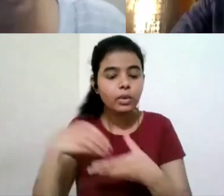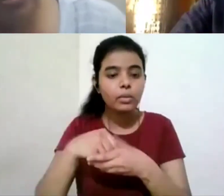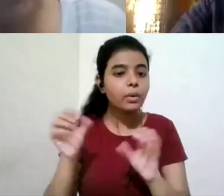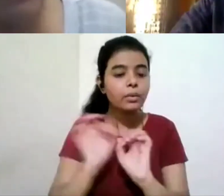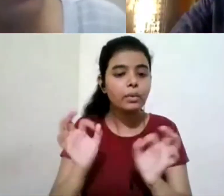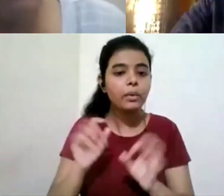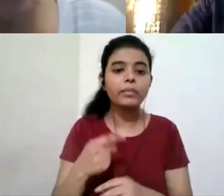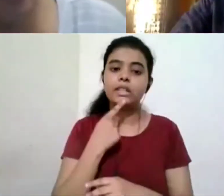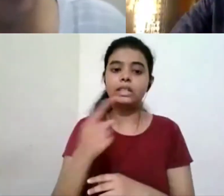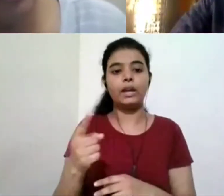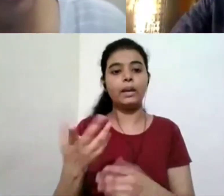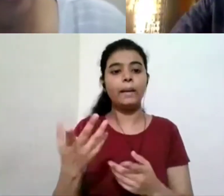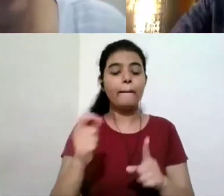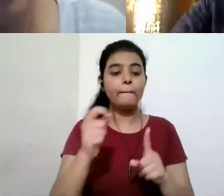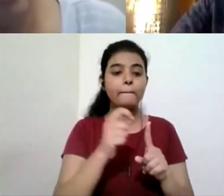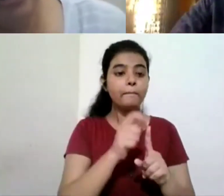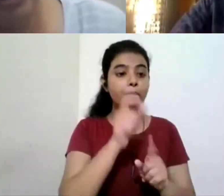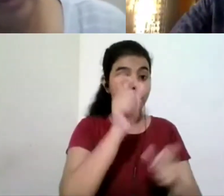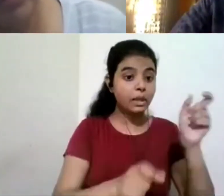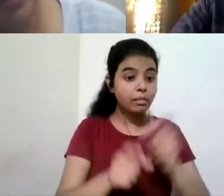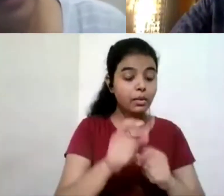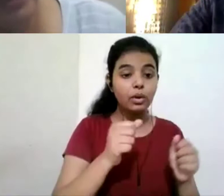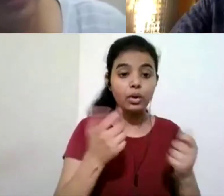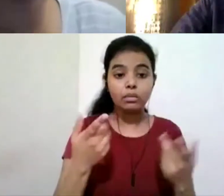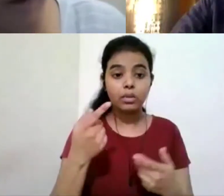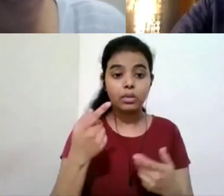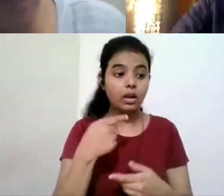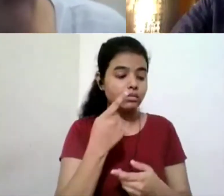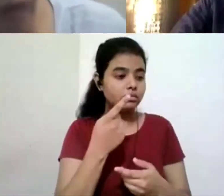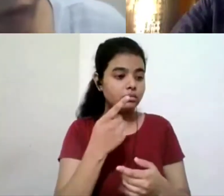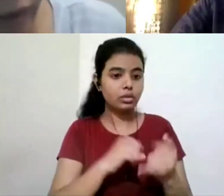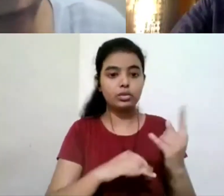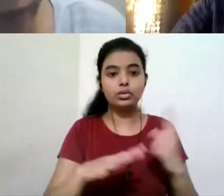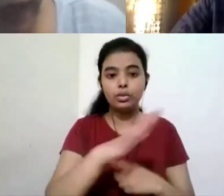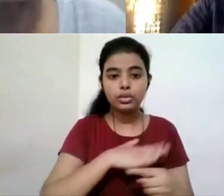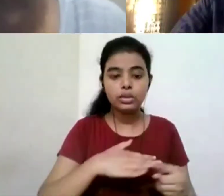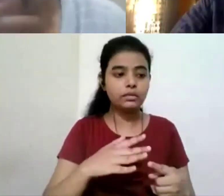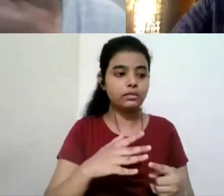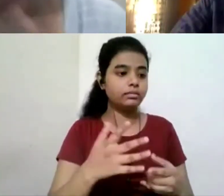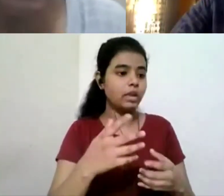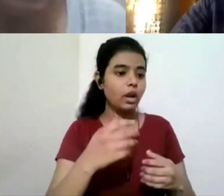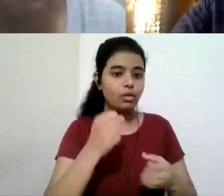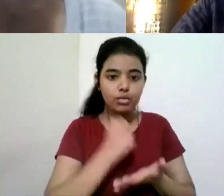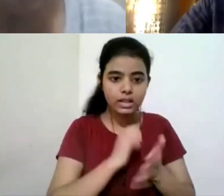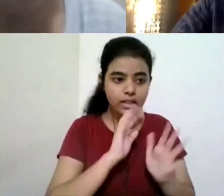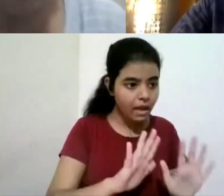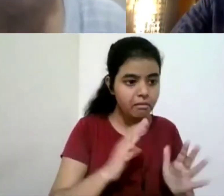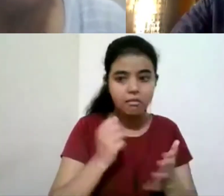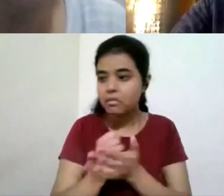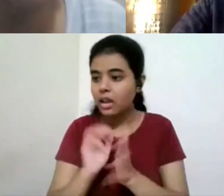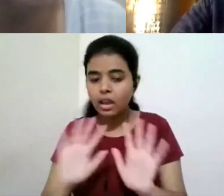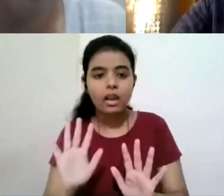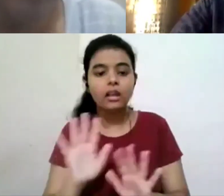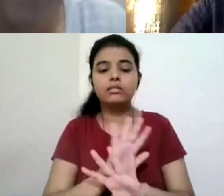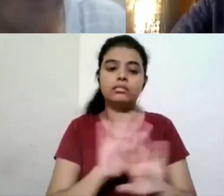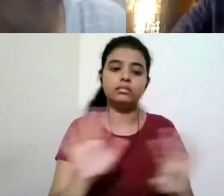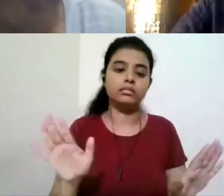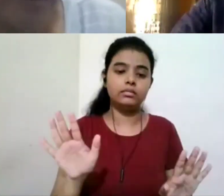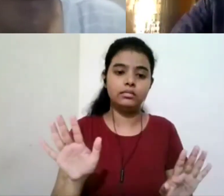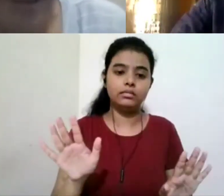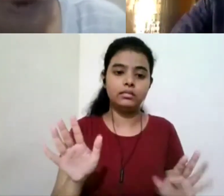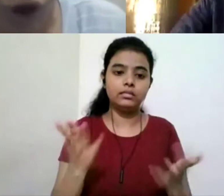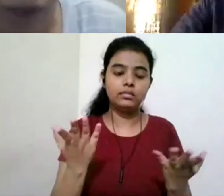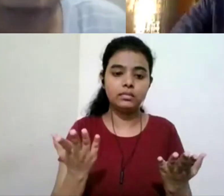of people for whom your social economic rights will run and not run. And because you stayed with those four disabilities, you didn't